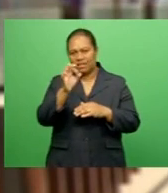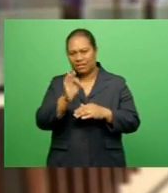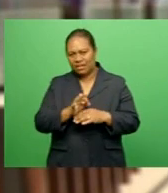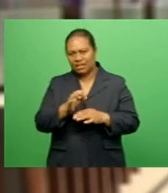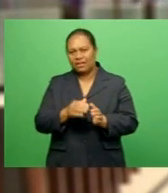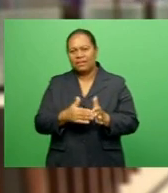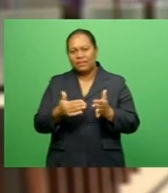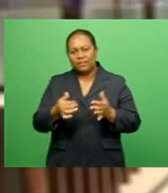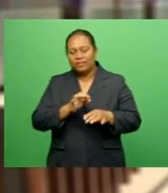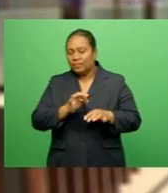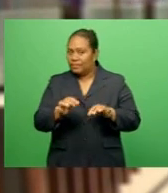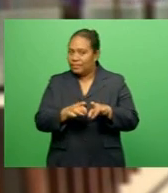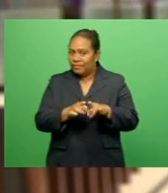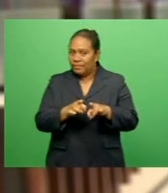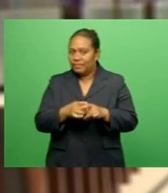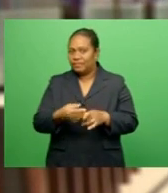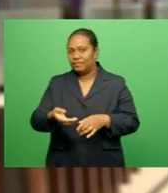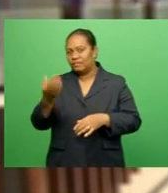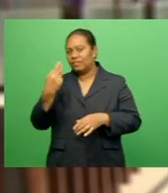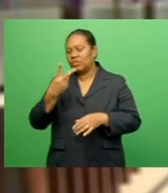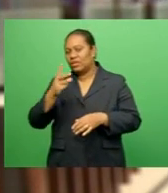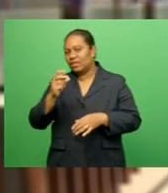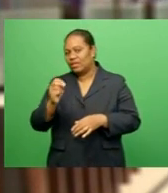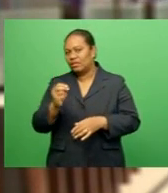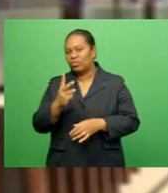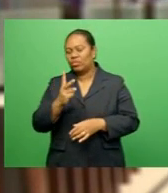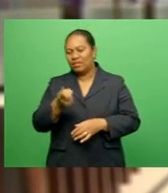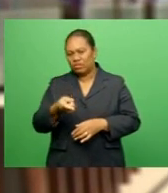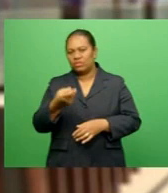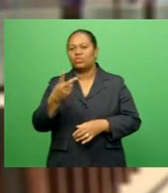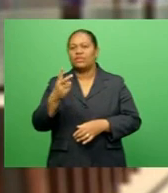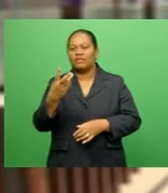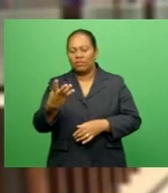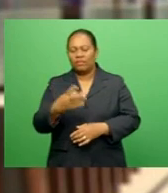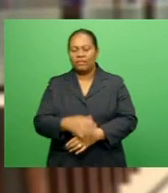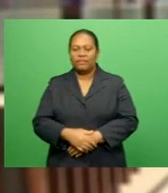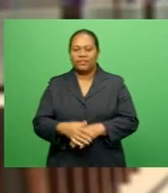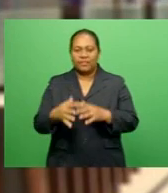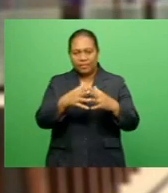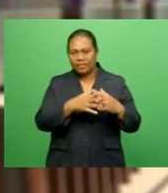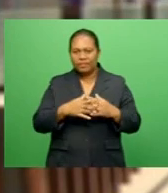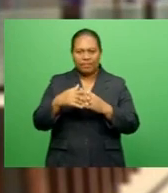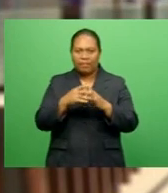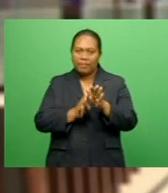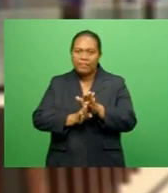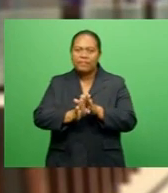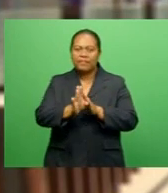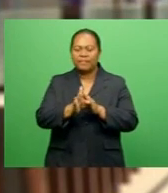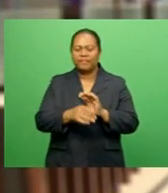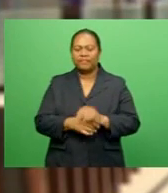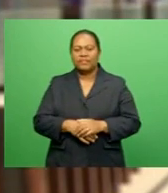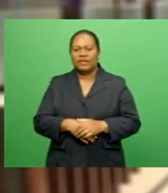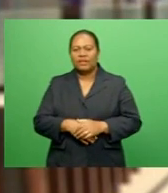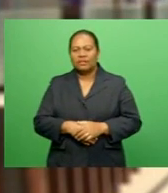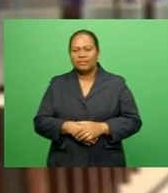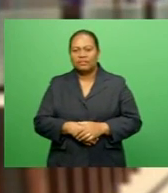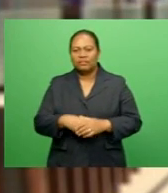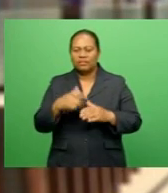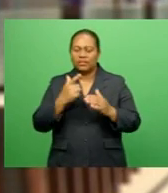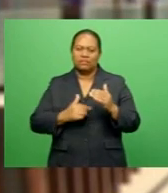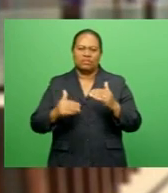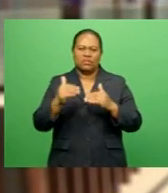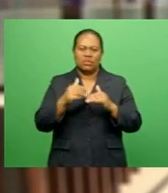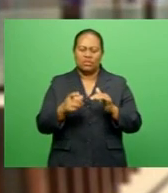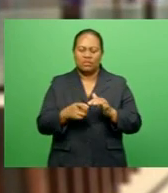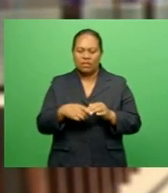is unlikely to happen before 2024. Meanwhile, the US dollar was up for a third straight session ahead of the Federal